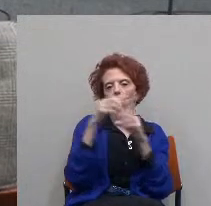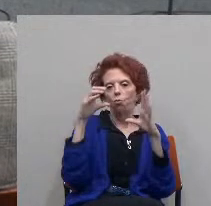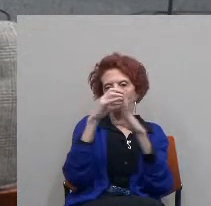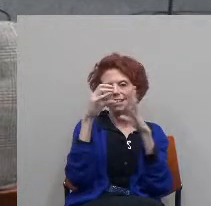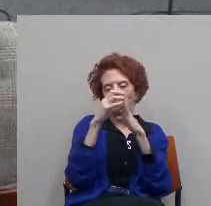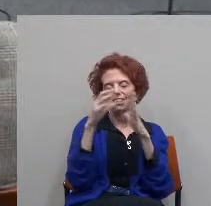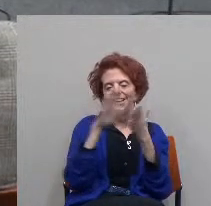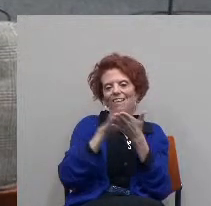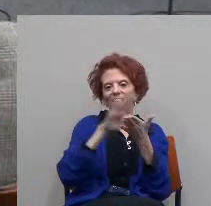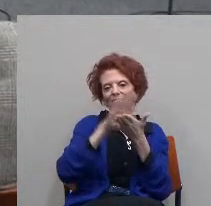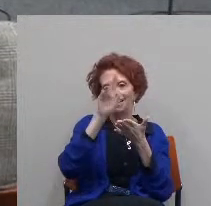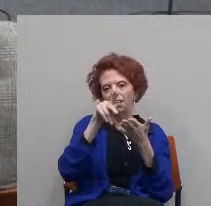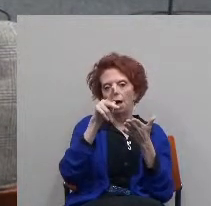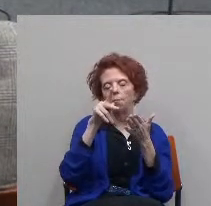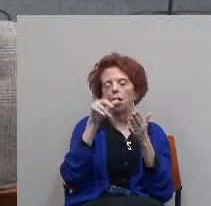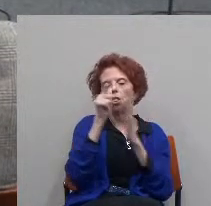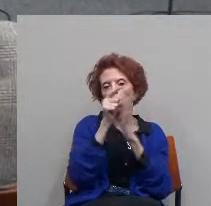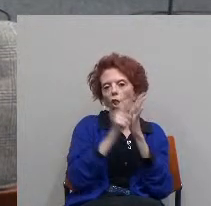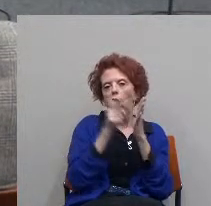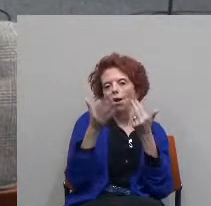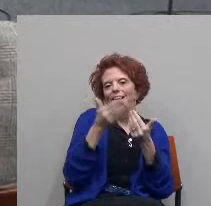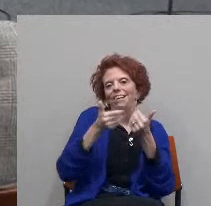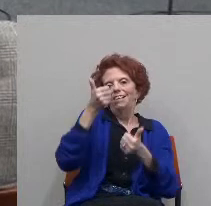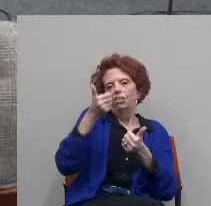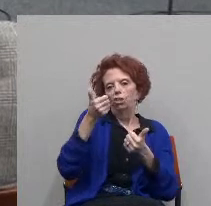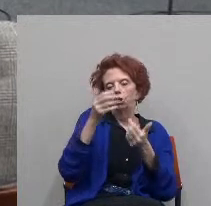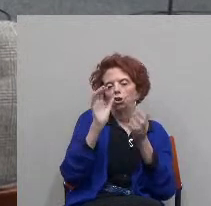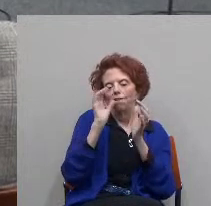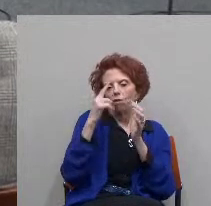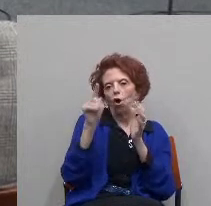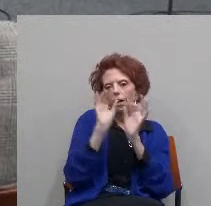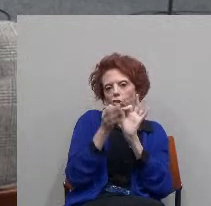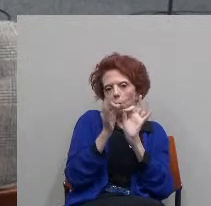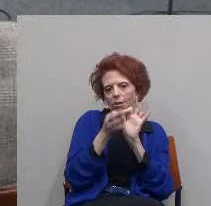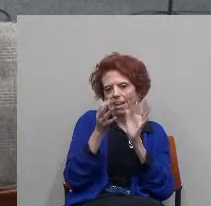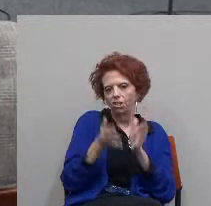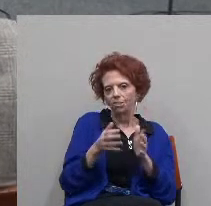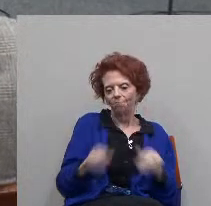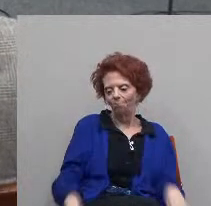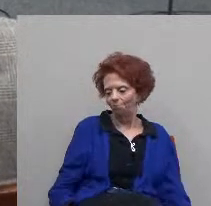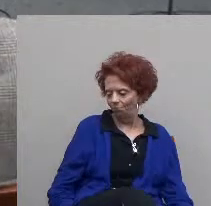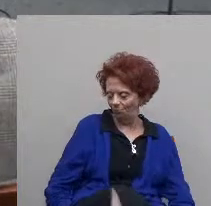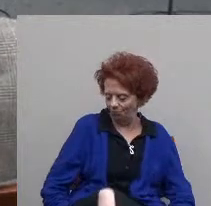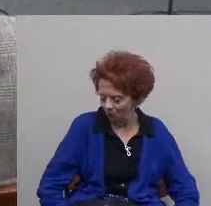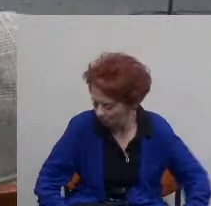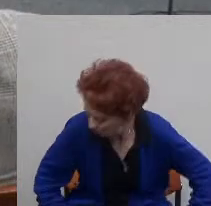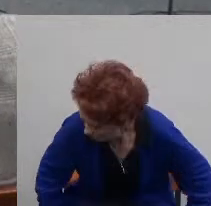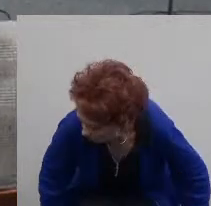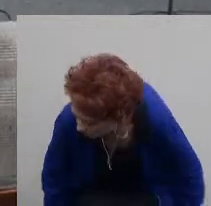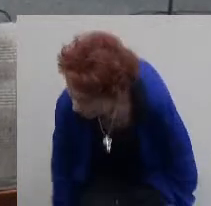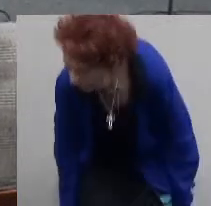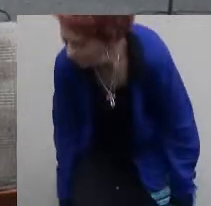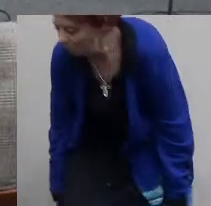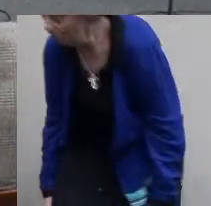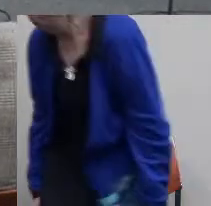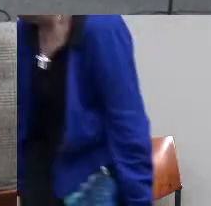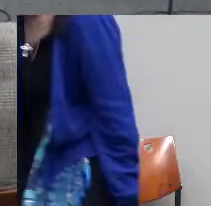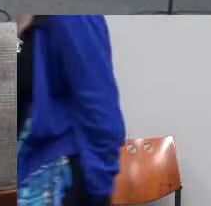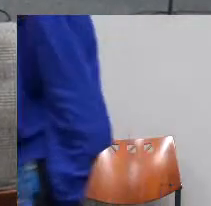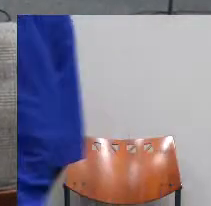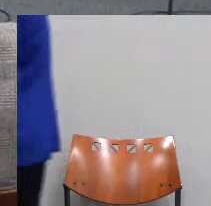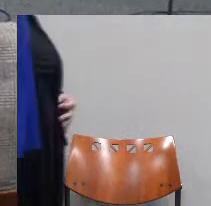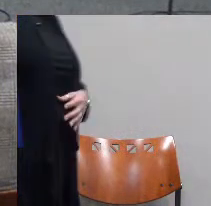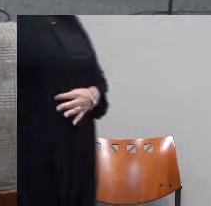so it cleans up the law to where it's an easier interpretation. I'm sure we have questions on this, do